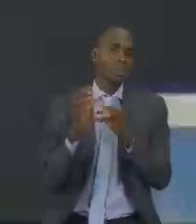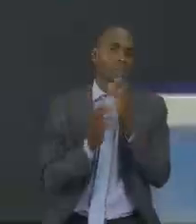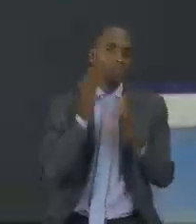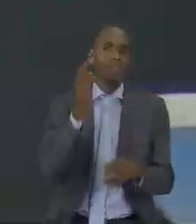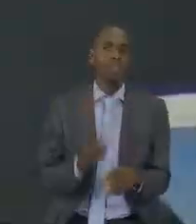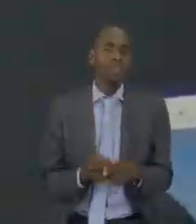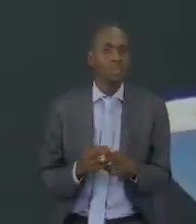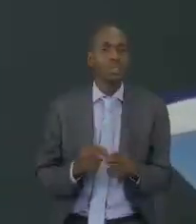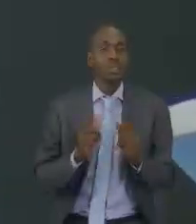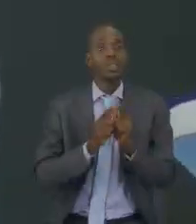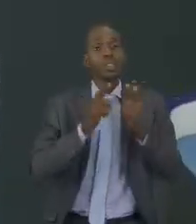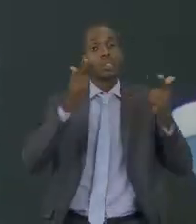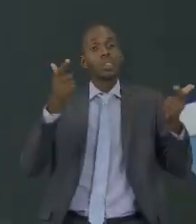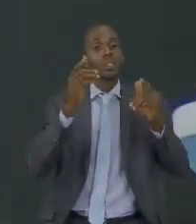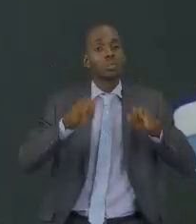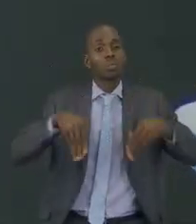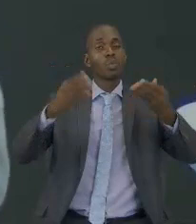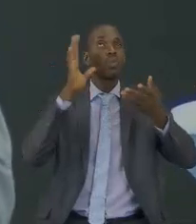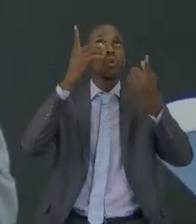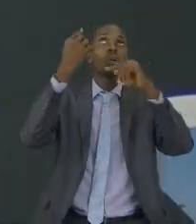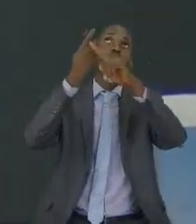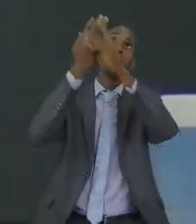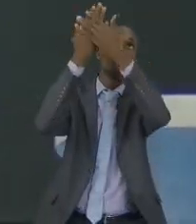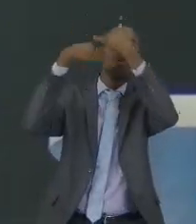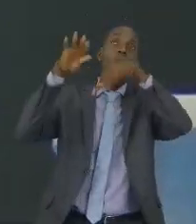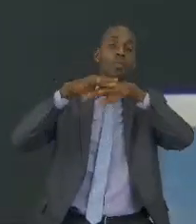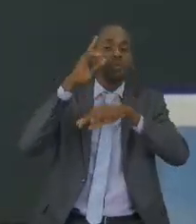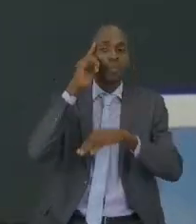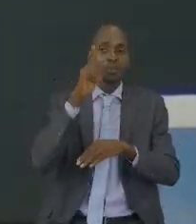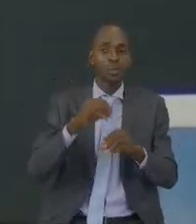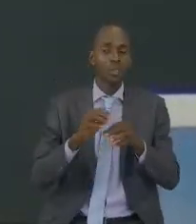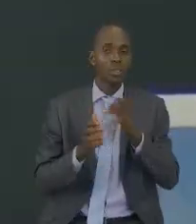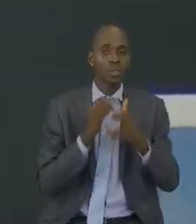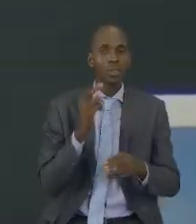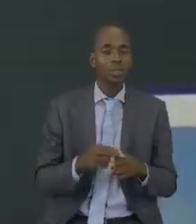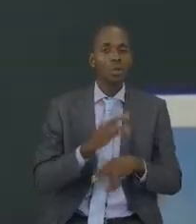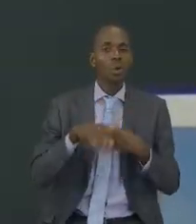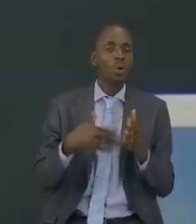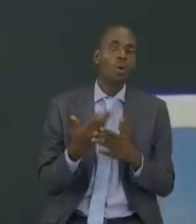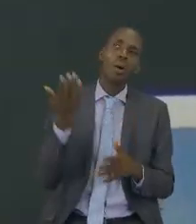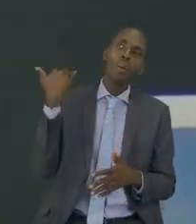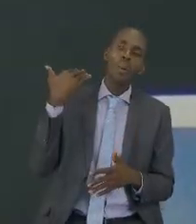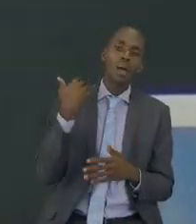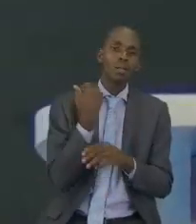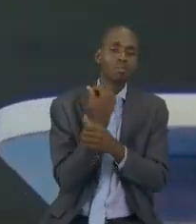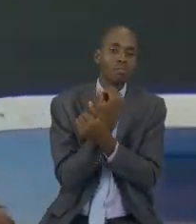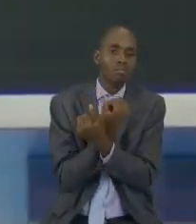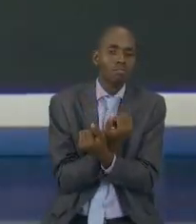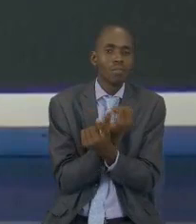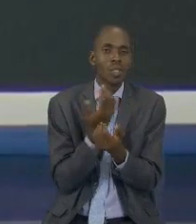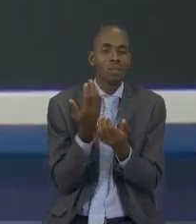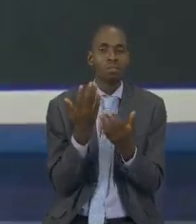Supernatural provision will come from heaven. And all that slavery that makes you to be a